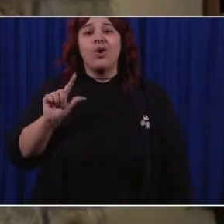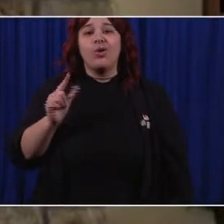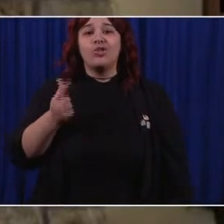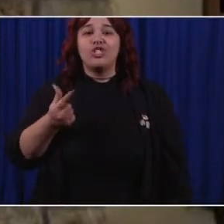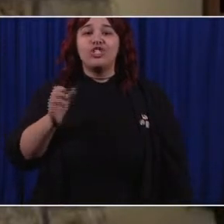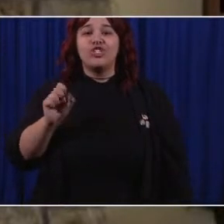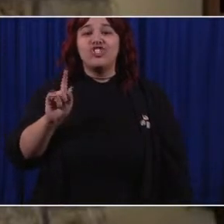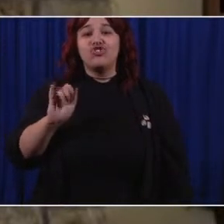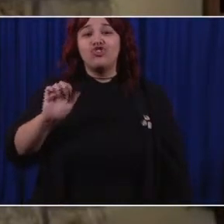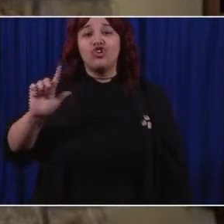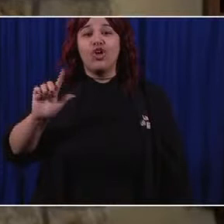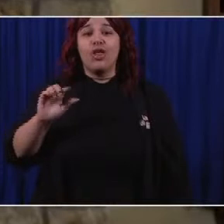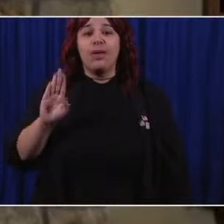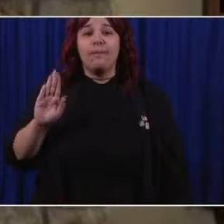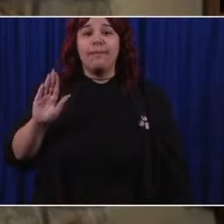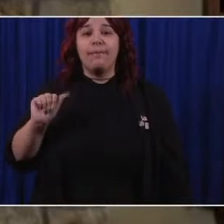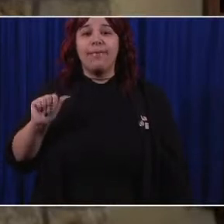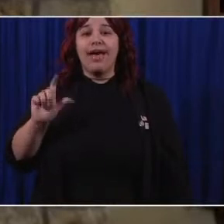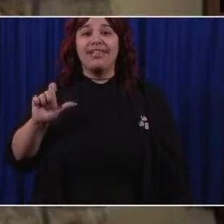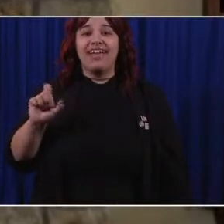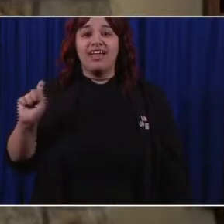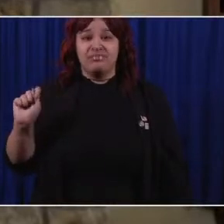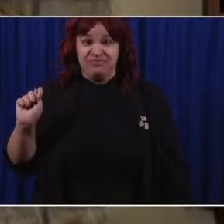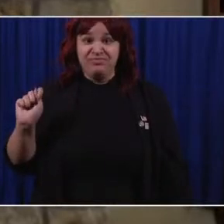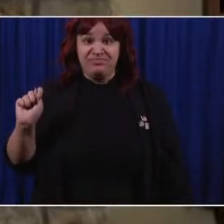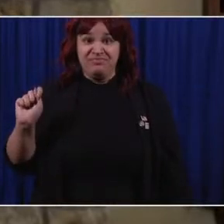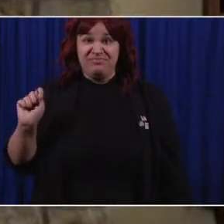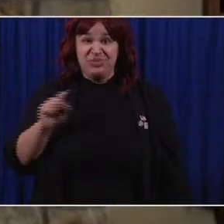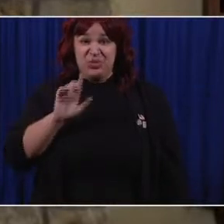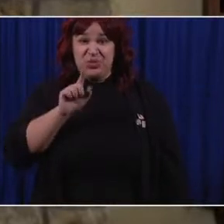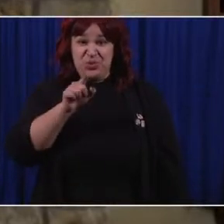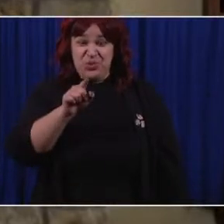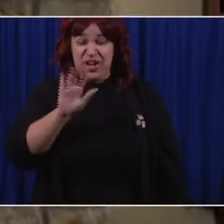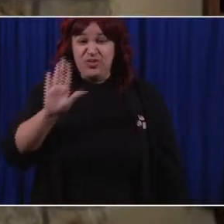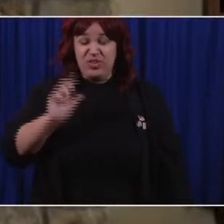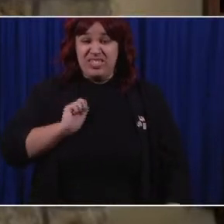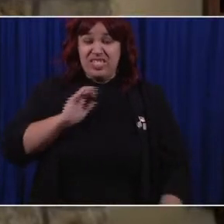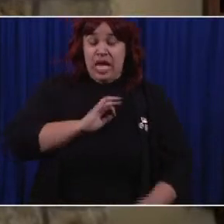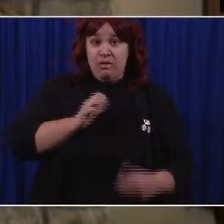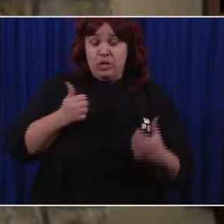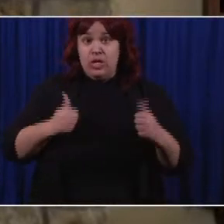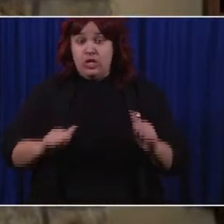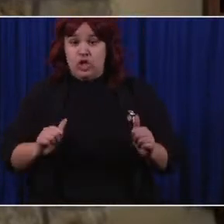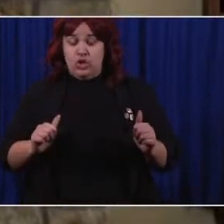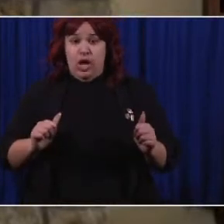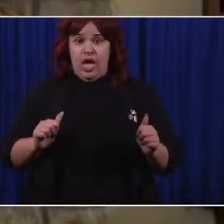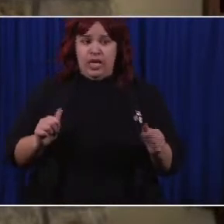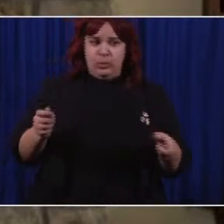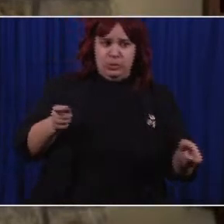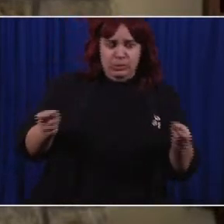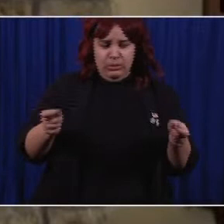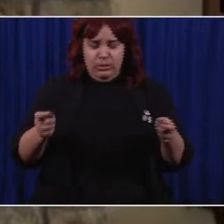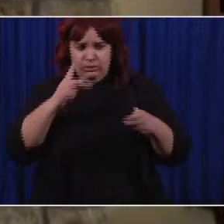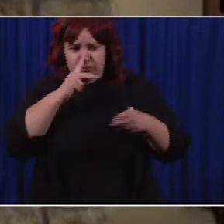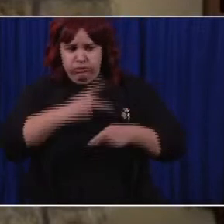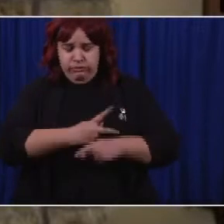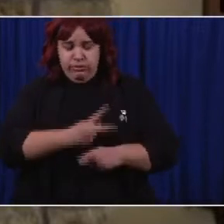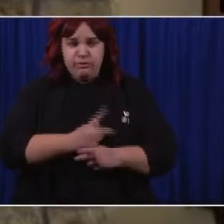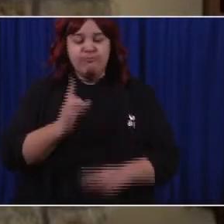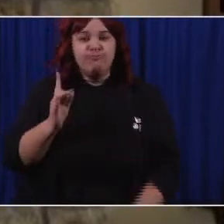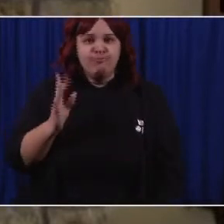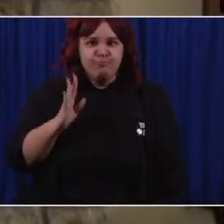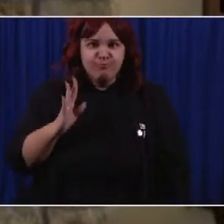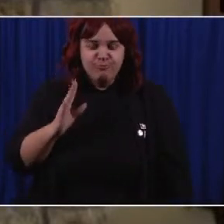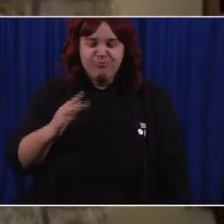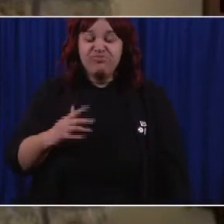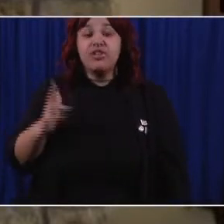here. One of the issues that I see coming up as far as registering, so we know in Northeast Ohio,